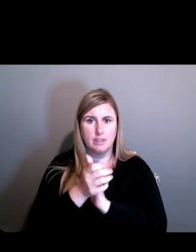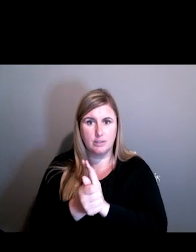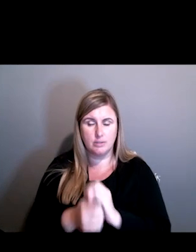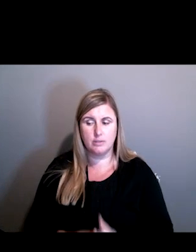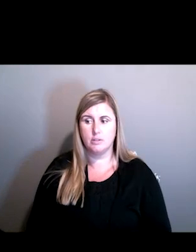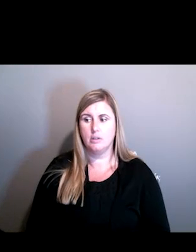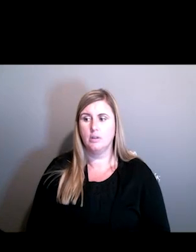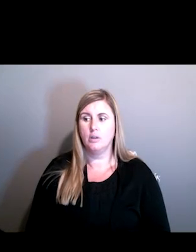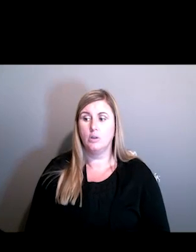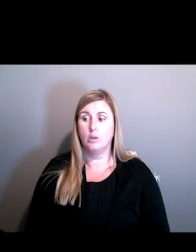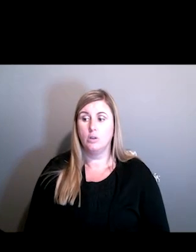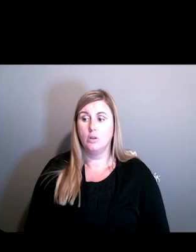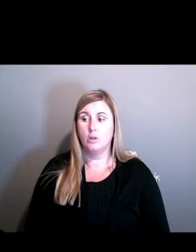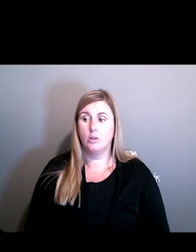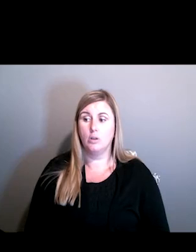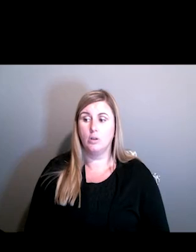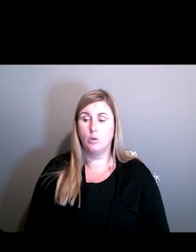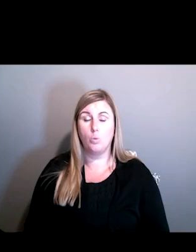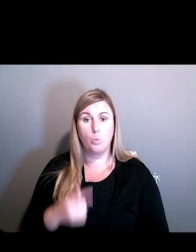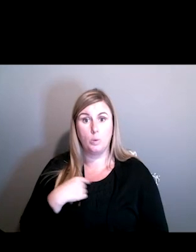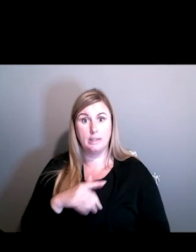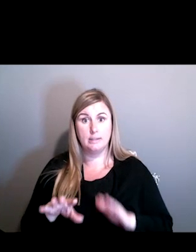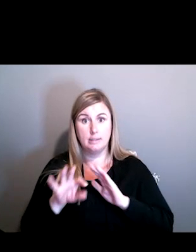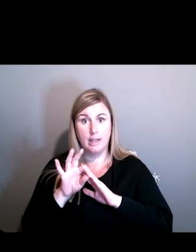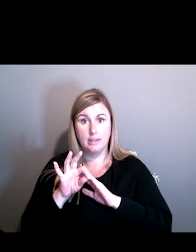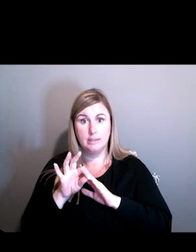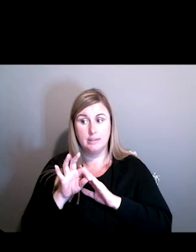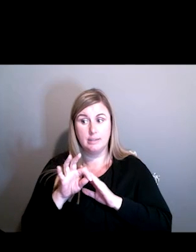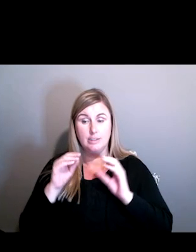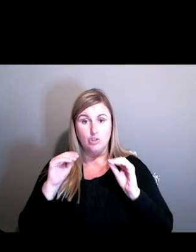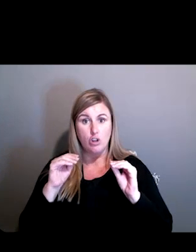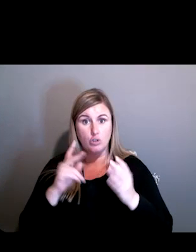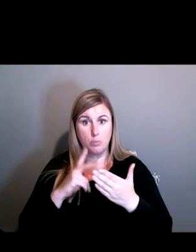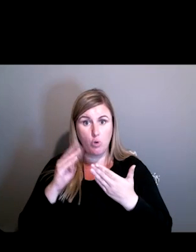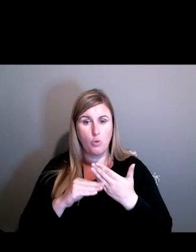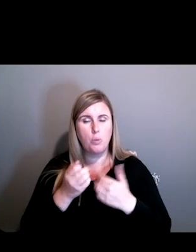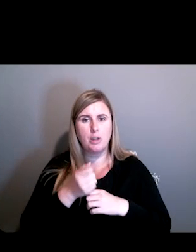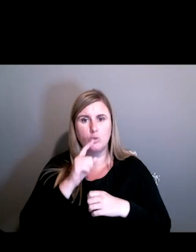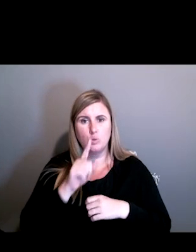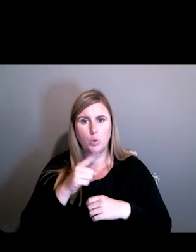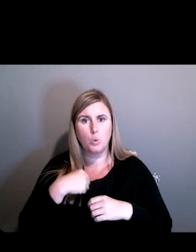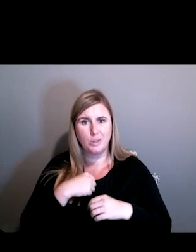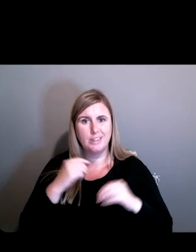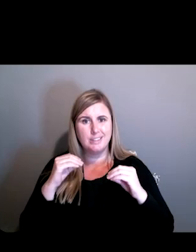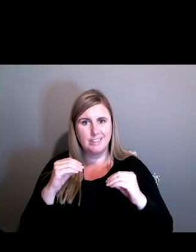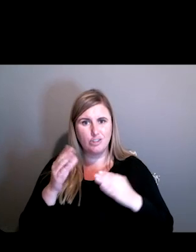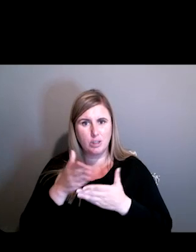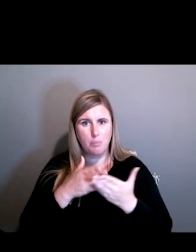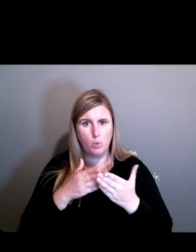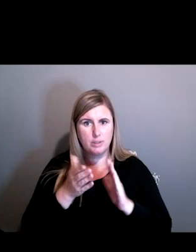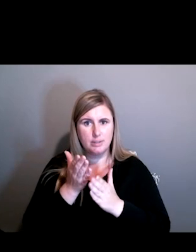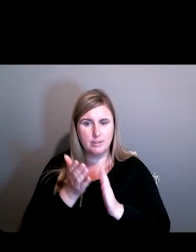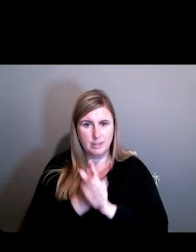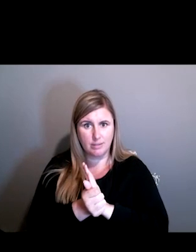of skills. So when we're selecting the instructional programs, we want to make sure we teach